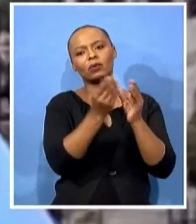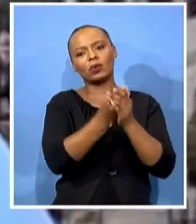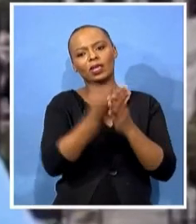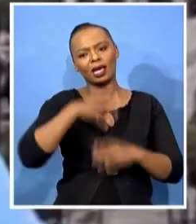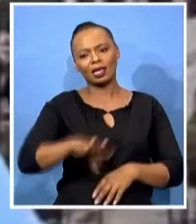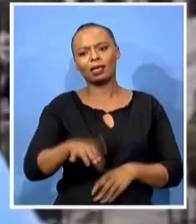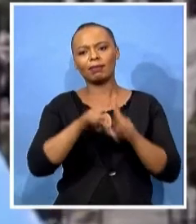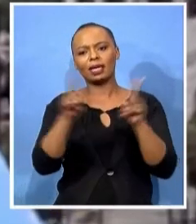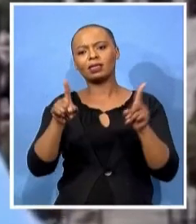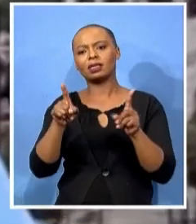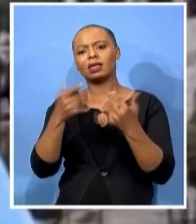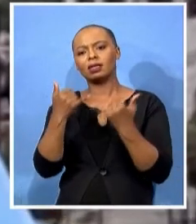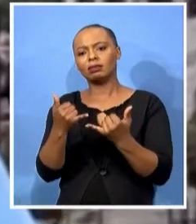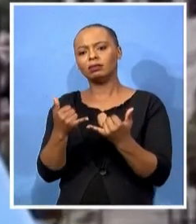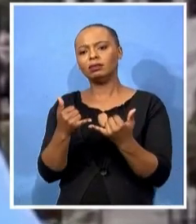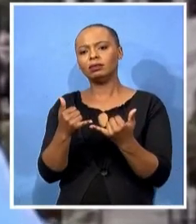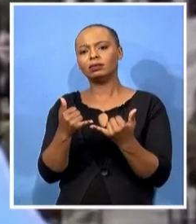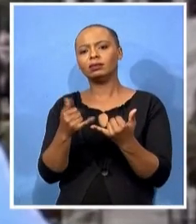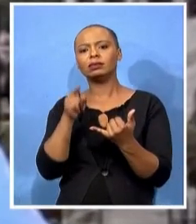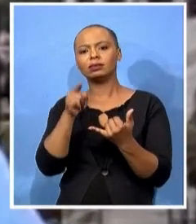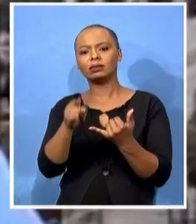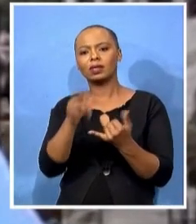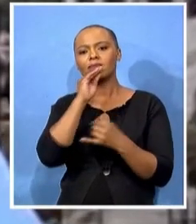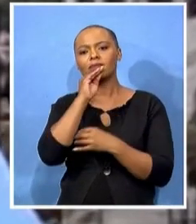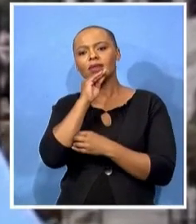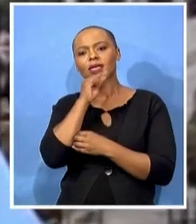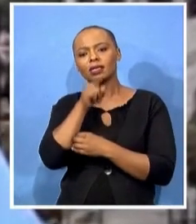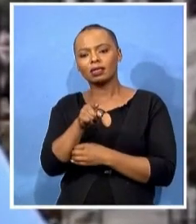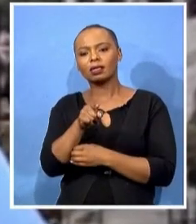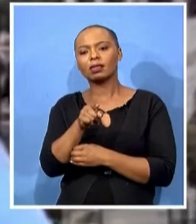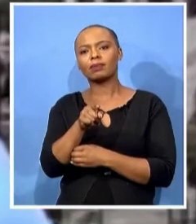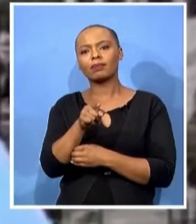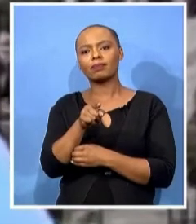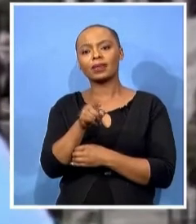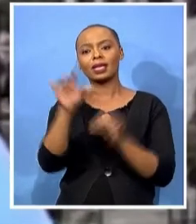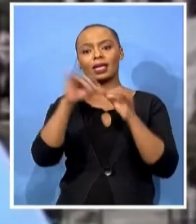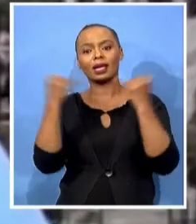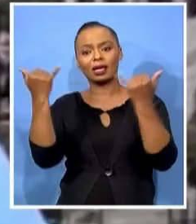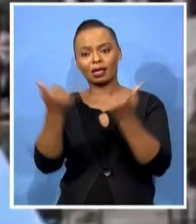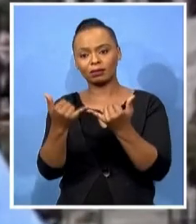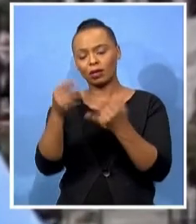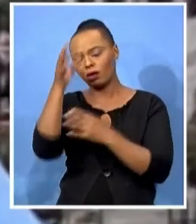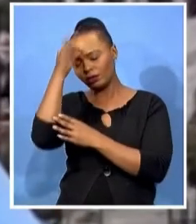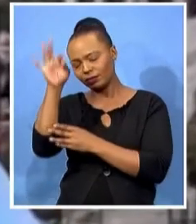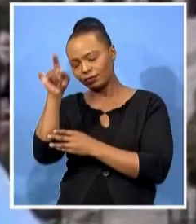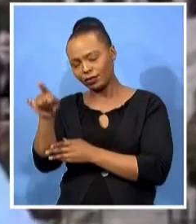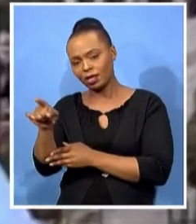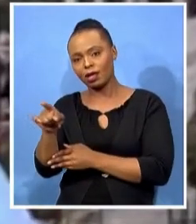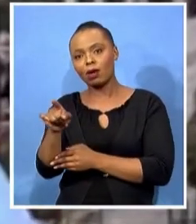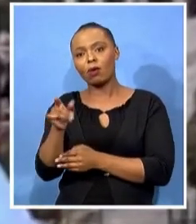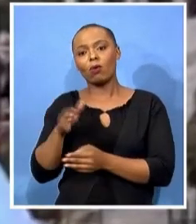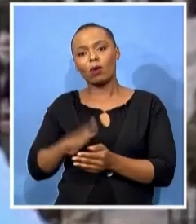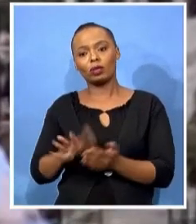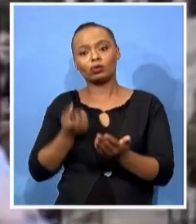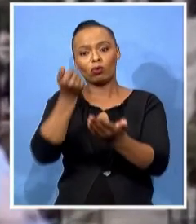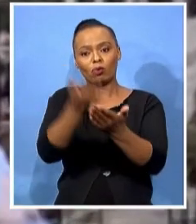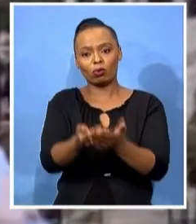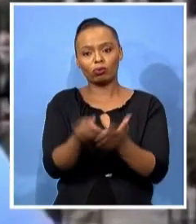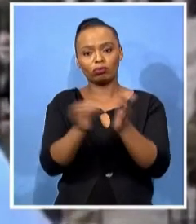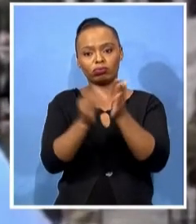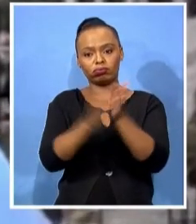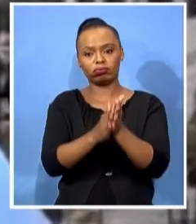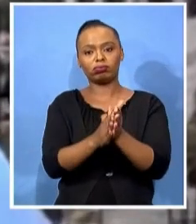sole purchaser also of the vaccines? I mean, and you can understand this, but there was so much corruption